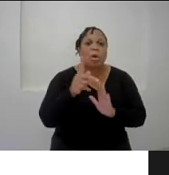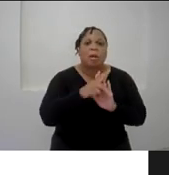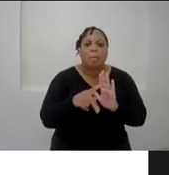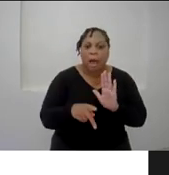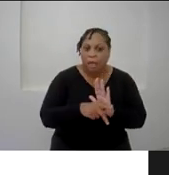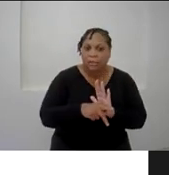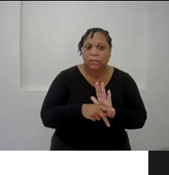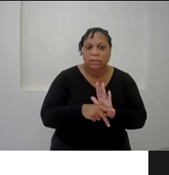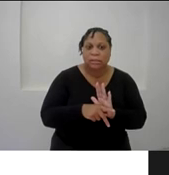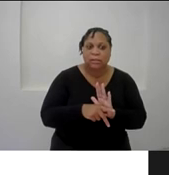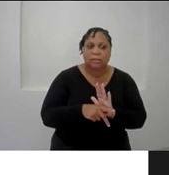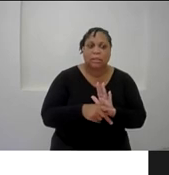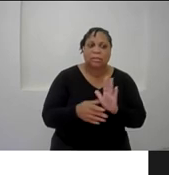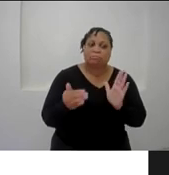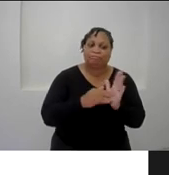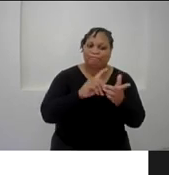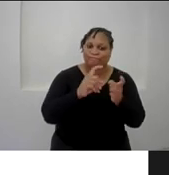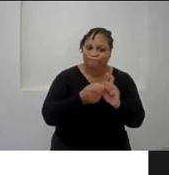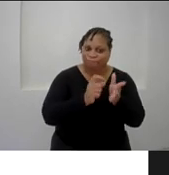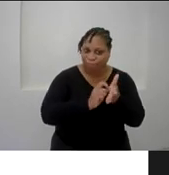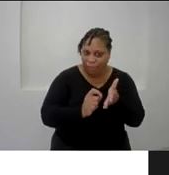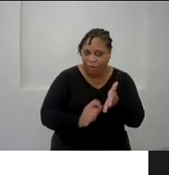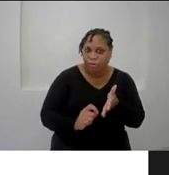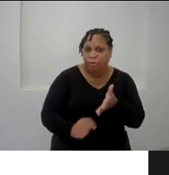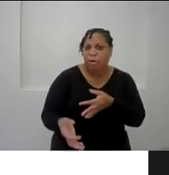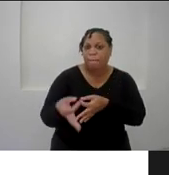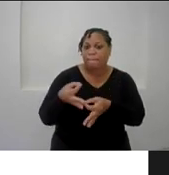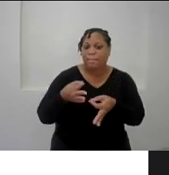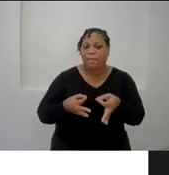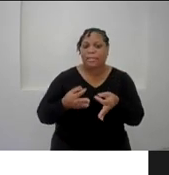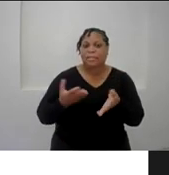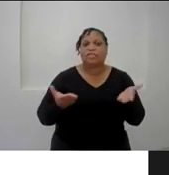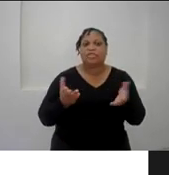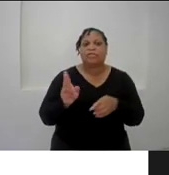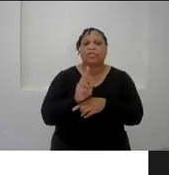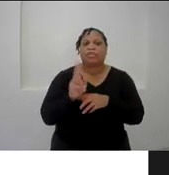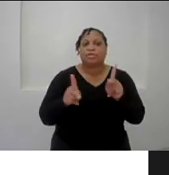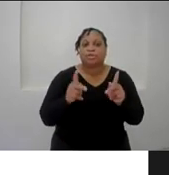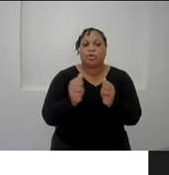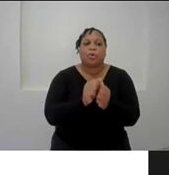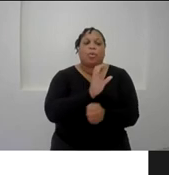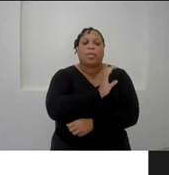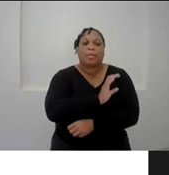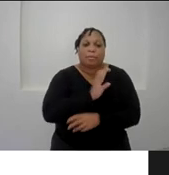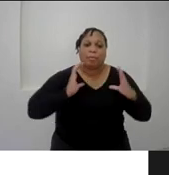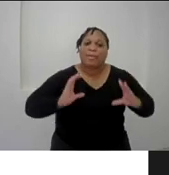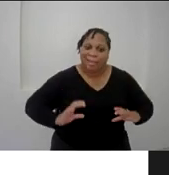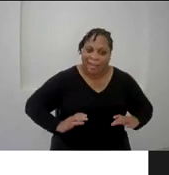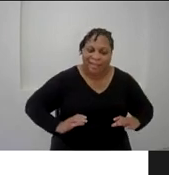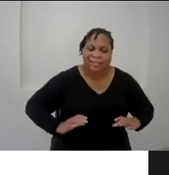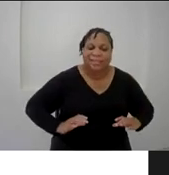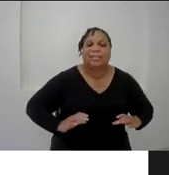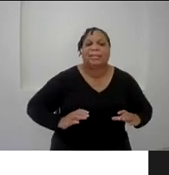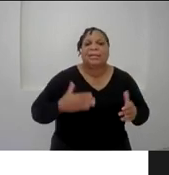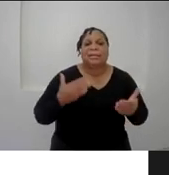being rewritten, are replacing the word service user with client. We're in the process